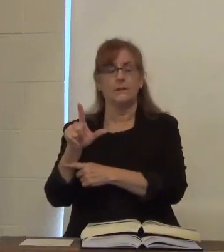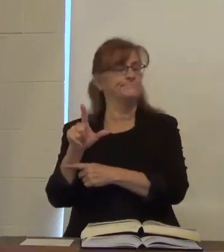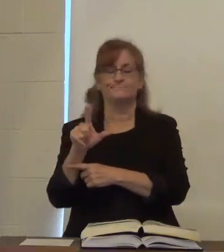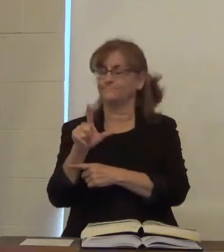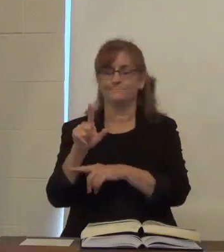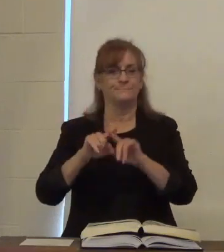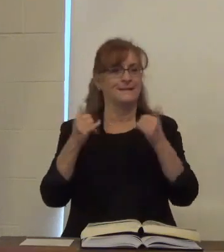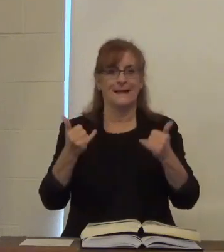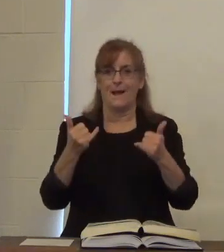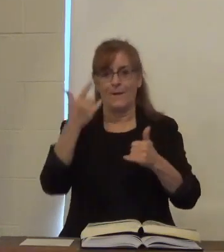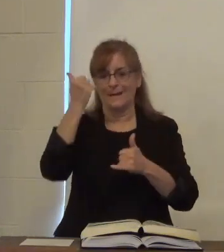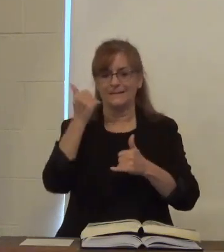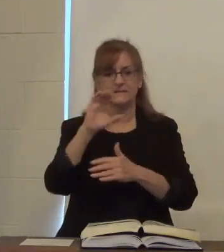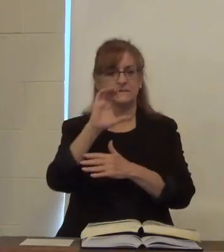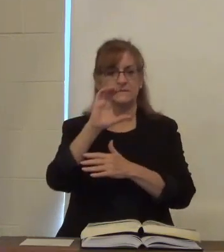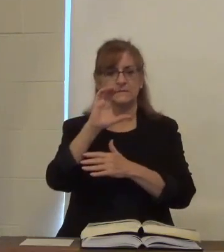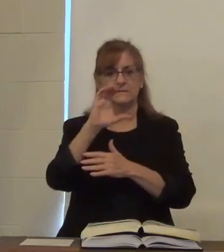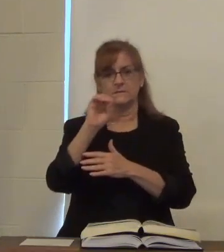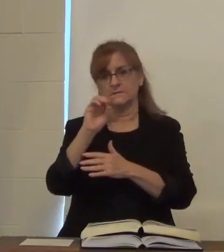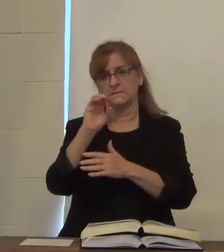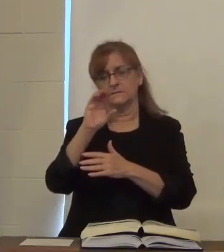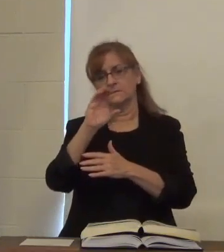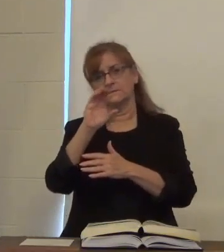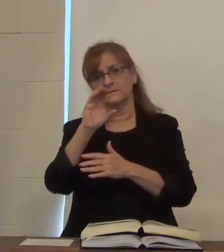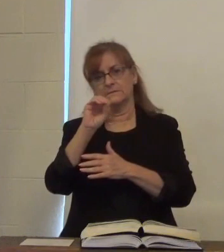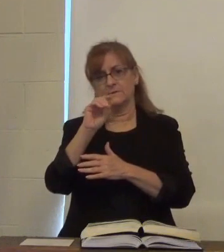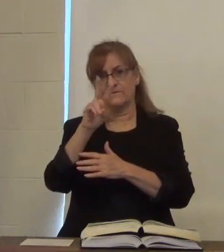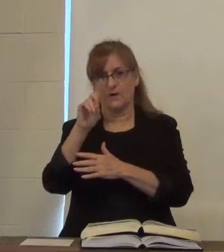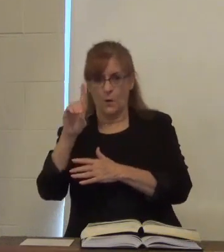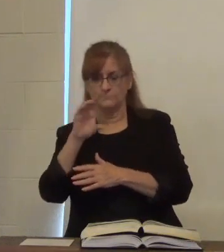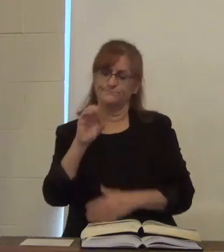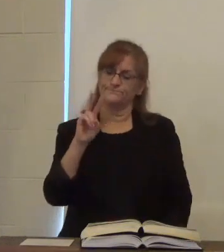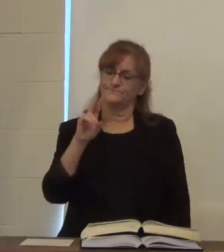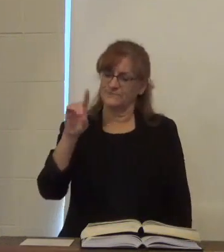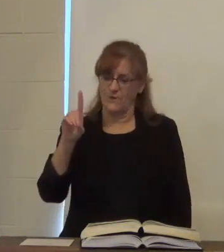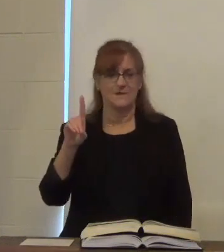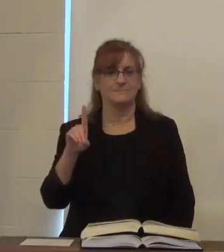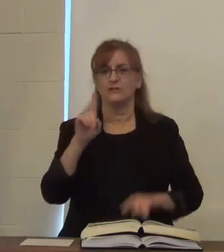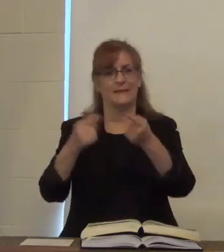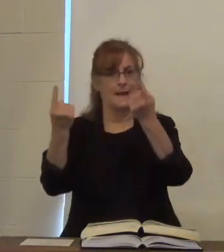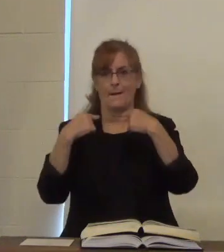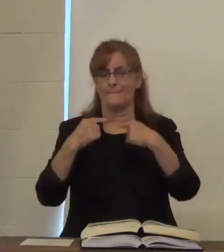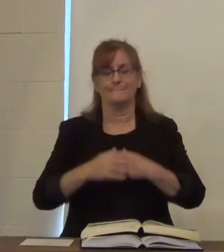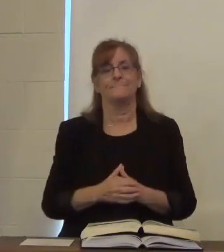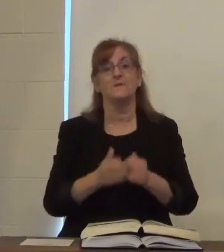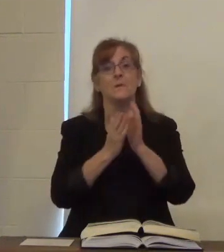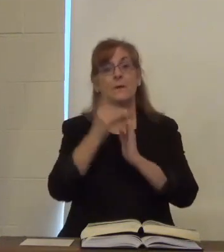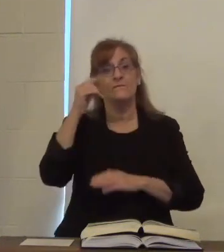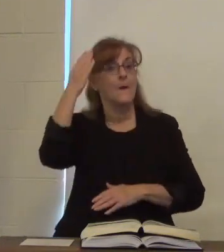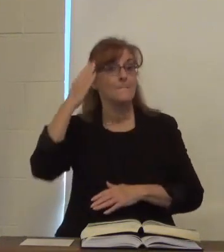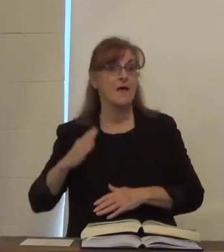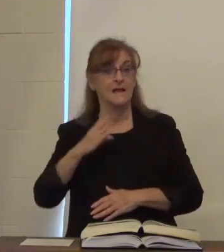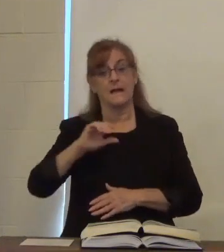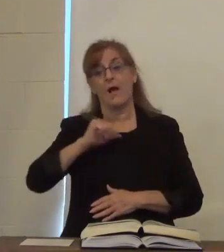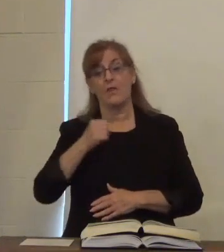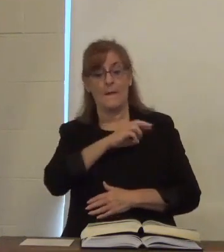the coronavirus pandemic has kept her there in Brazil. So let's pray for Bethany and for our other missionaries as well.